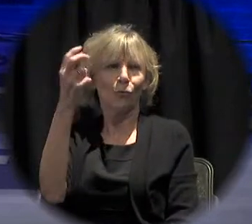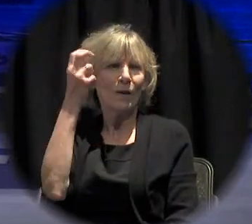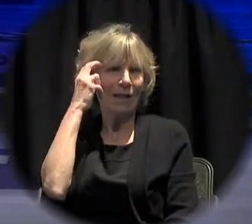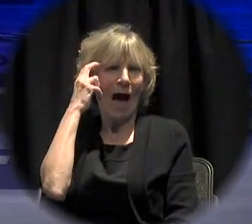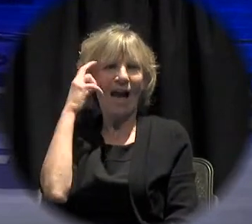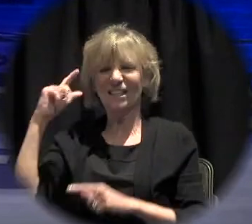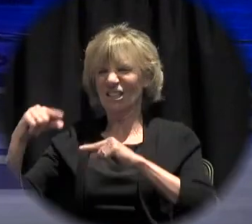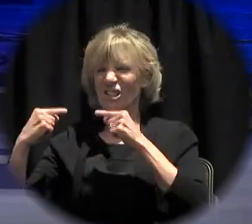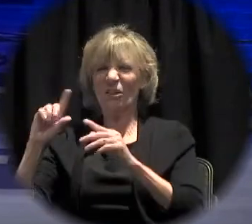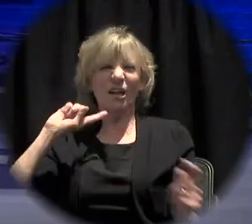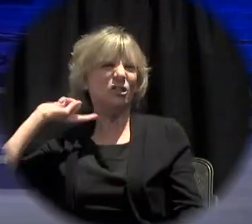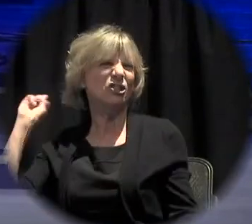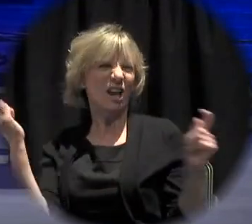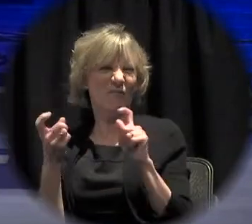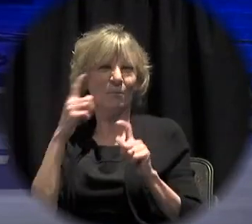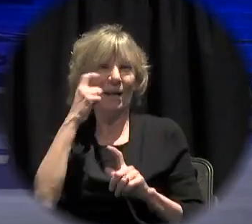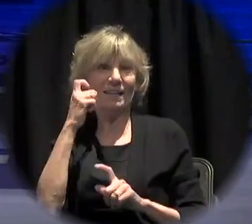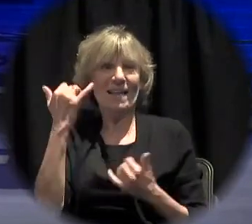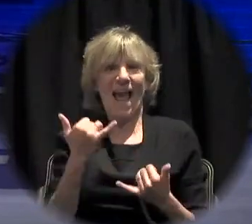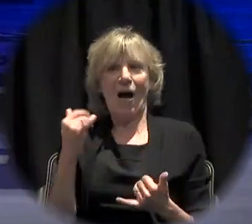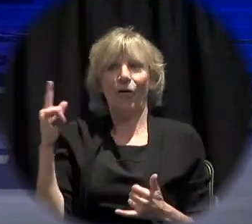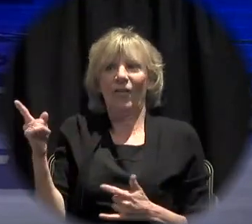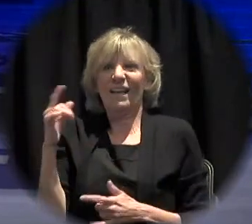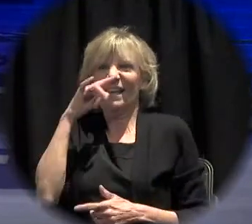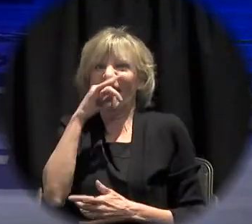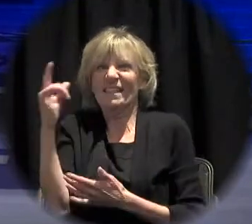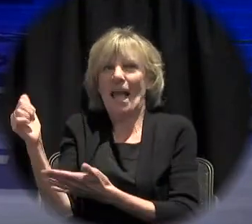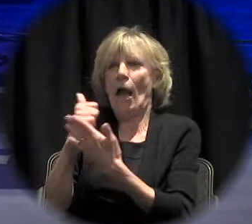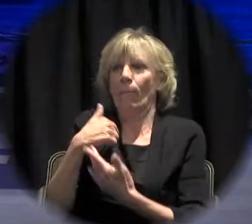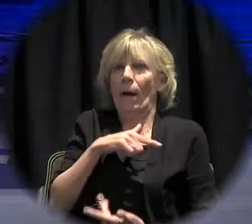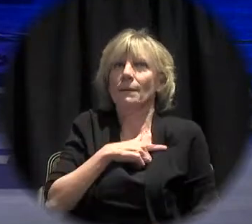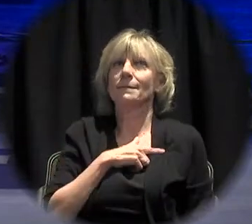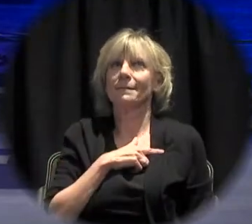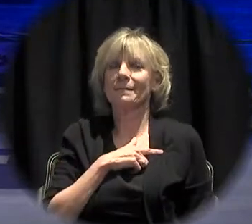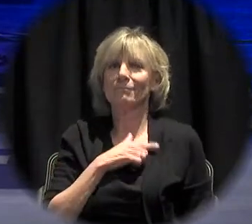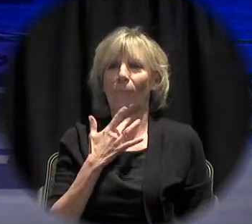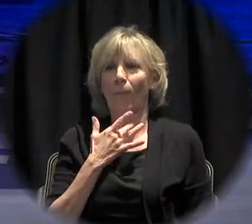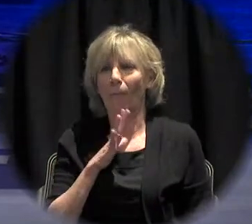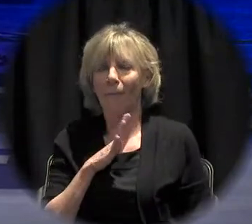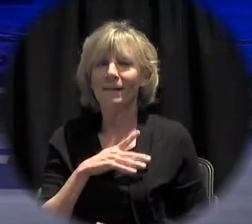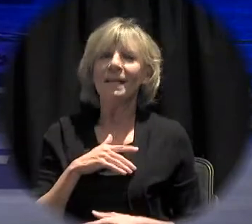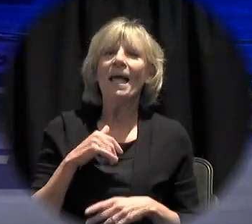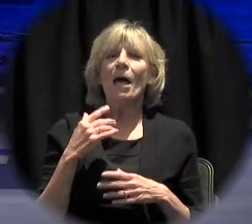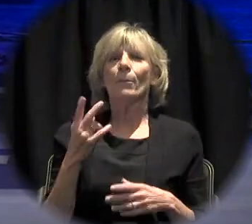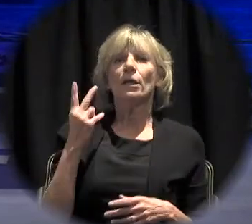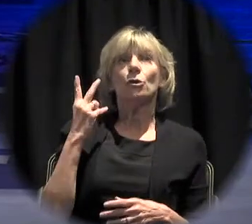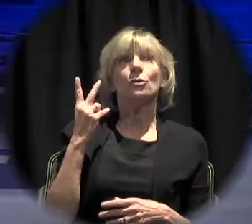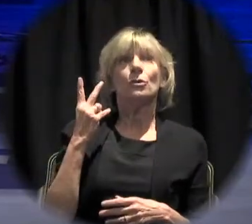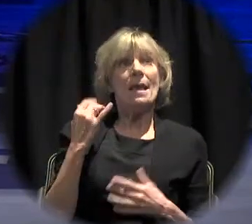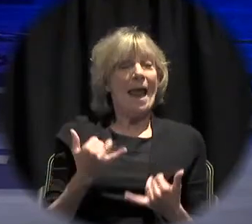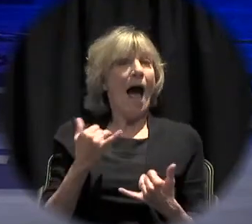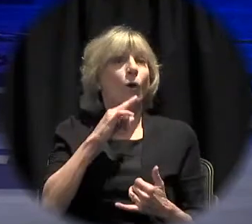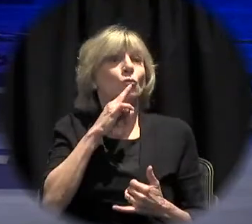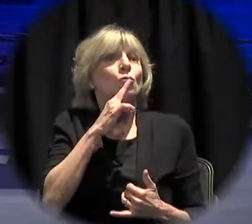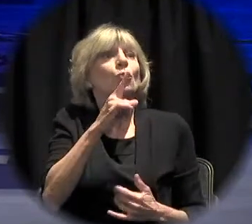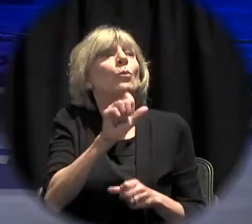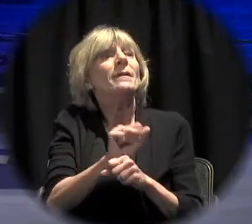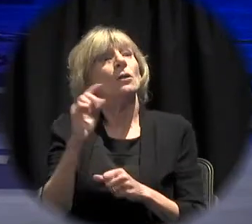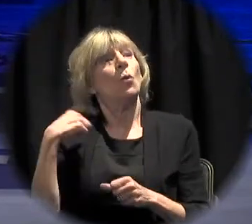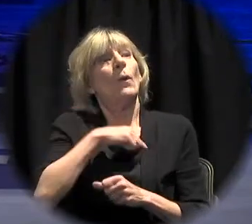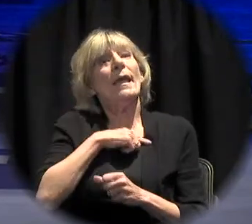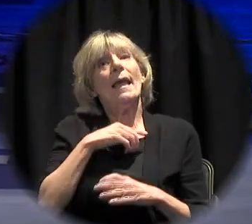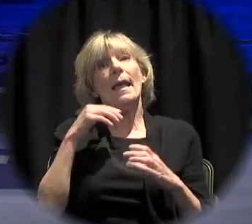shift in our family. And just 2 months ago, our youngest moved out. We are now true empty